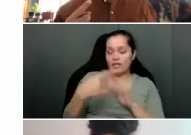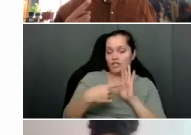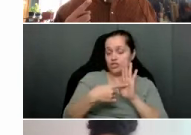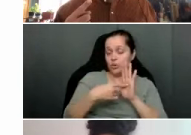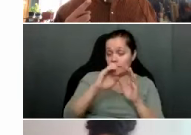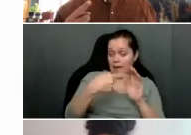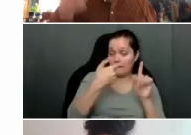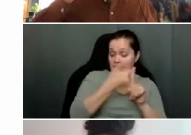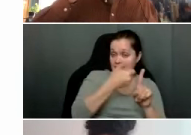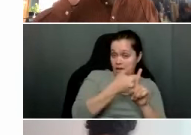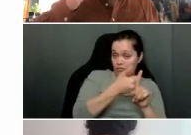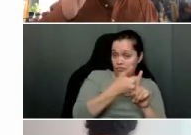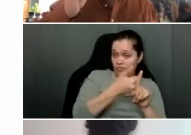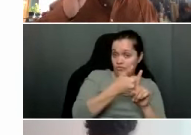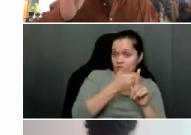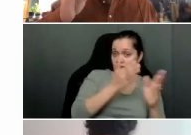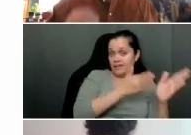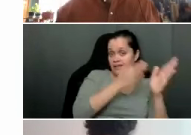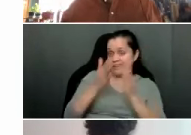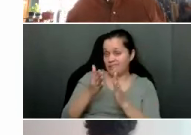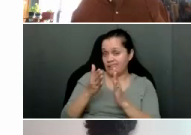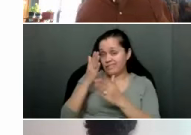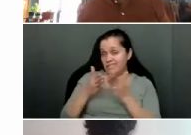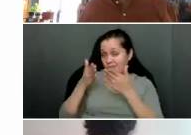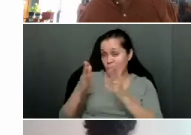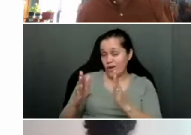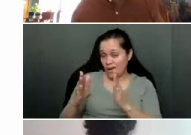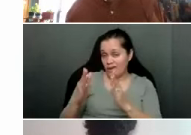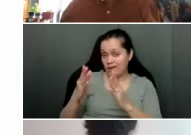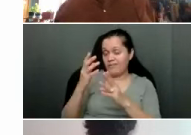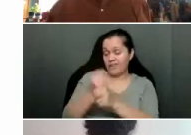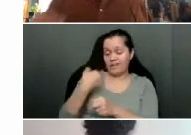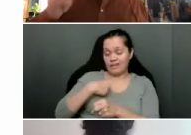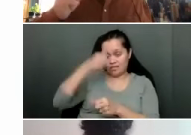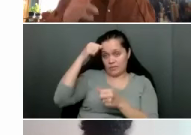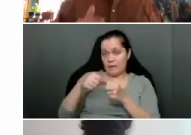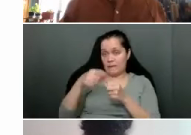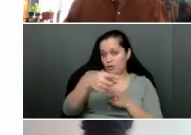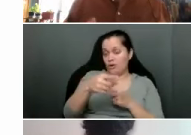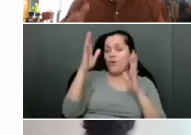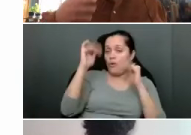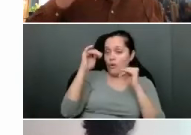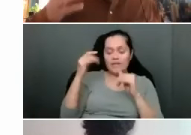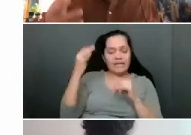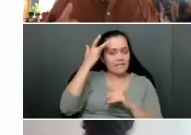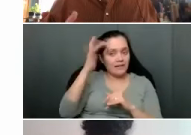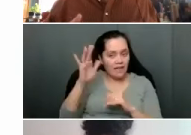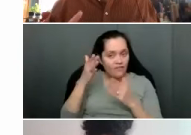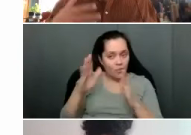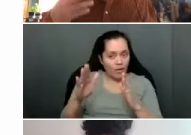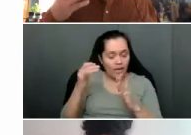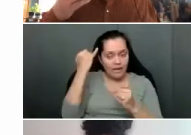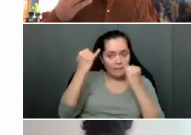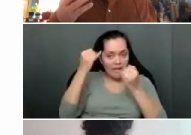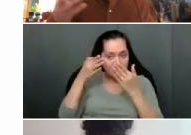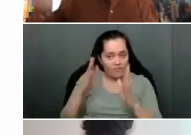map. And then it's some way of getting us to remember. Hopefully it's a clever way, an imaginative way.